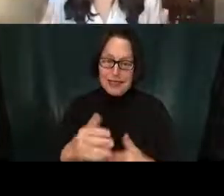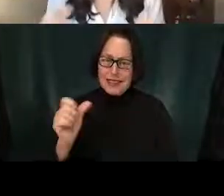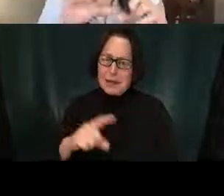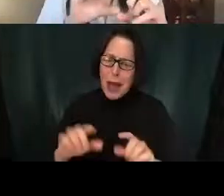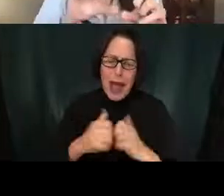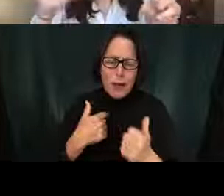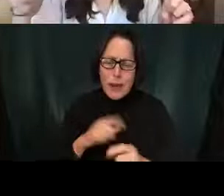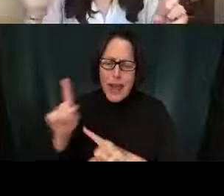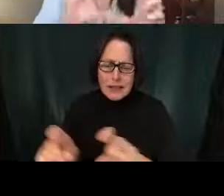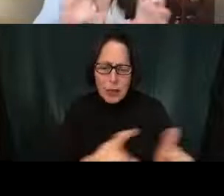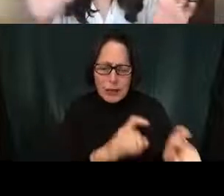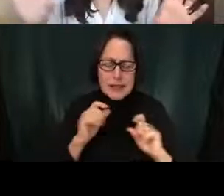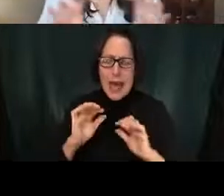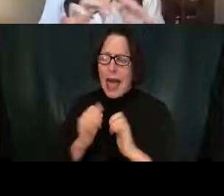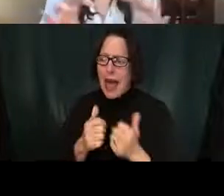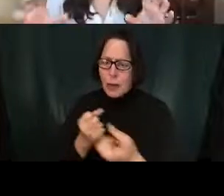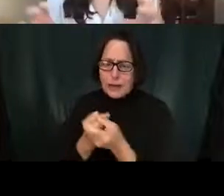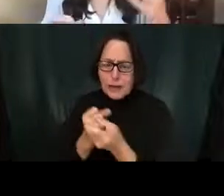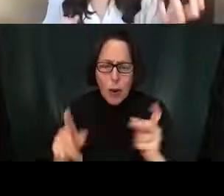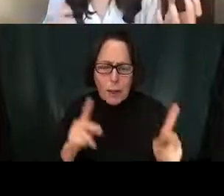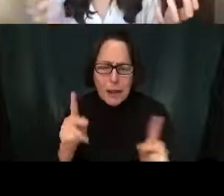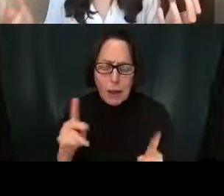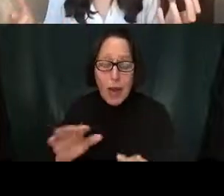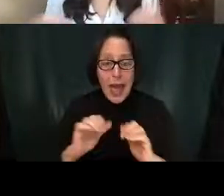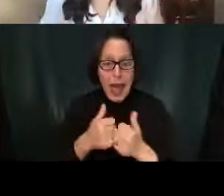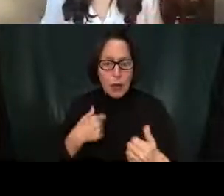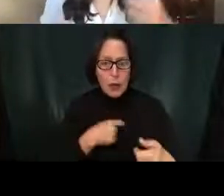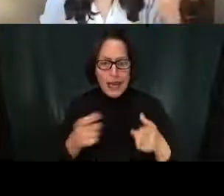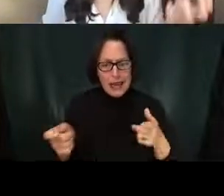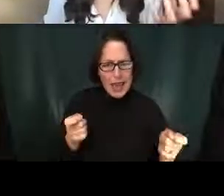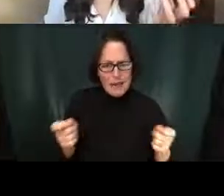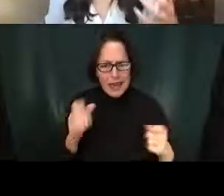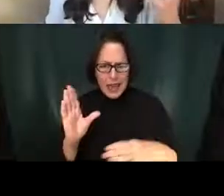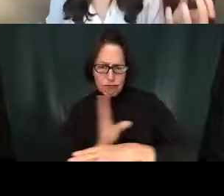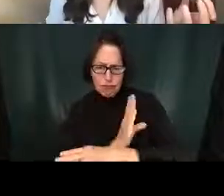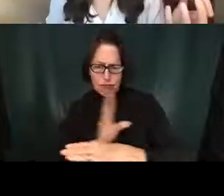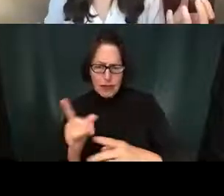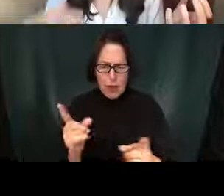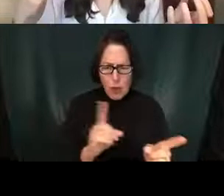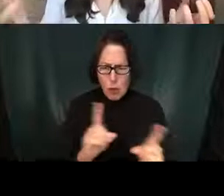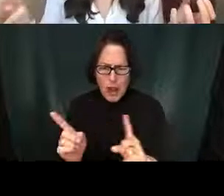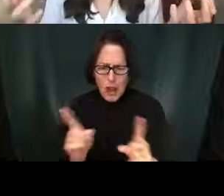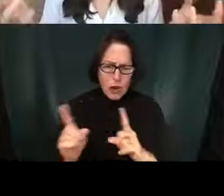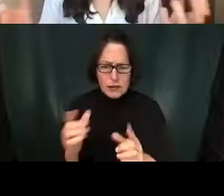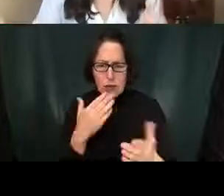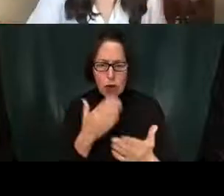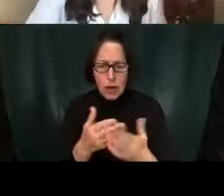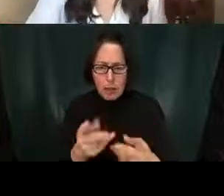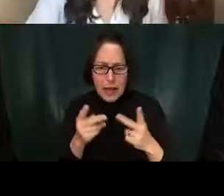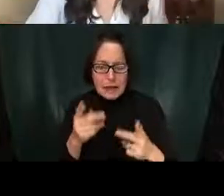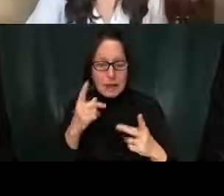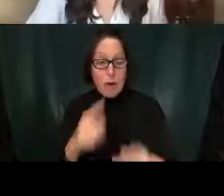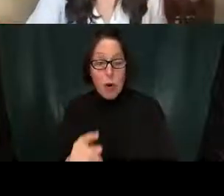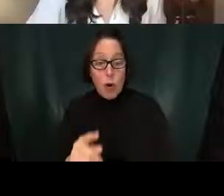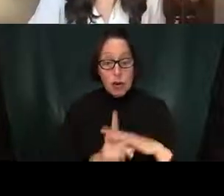people in their learning? And how do we navigate these continuums between asking and telling and showing up as an expert or showing up more in a coaching